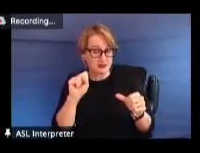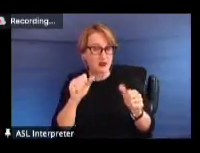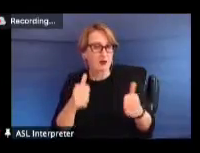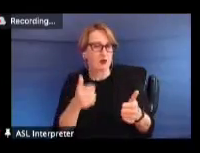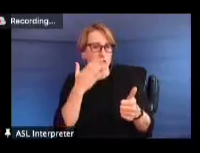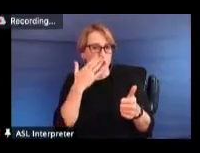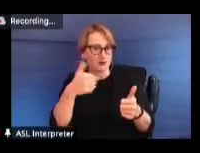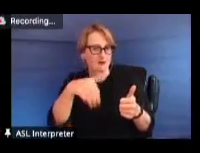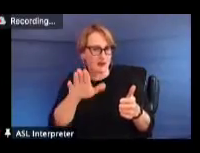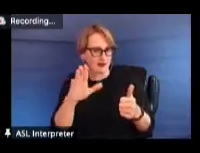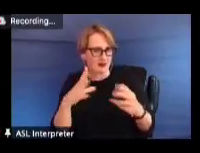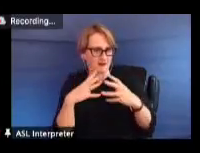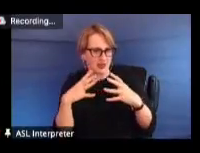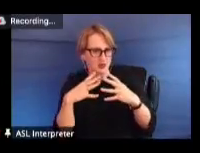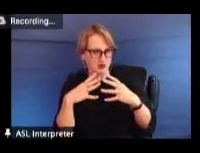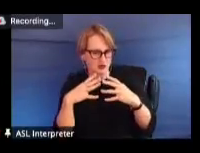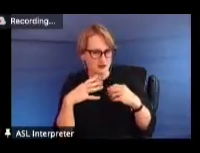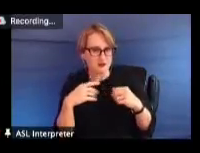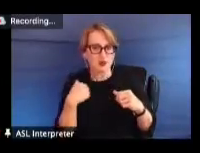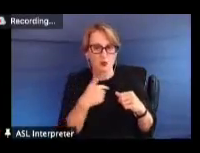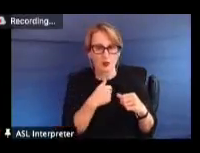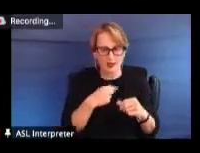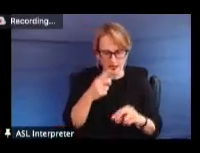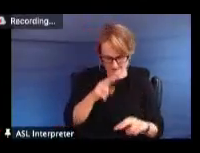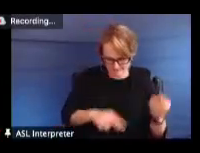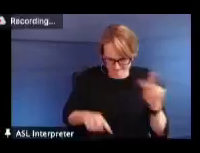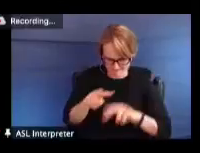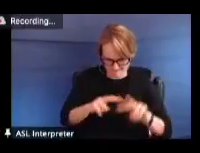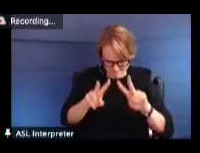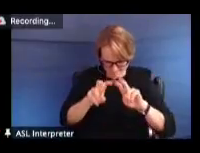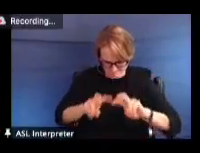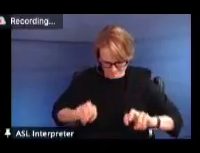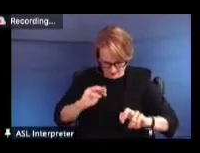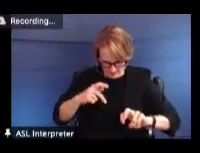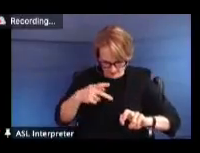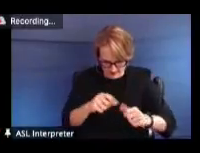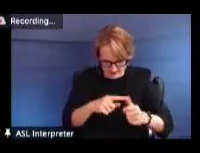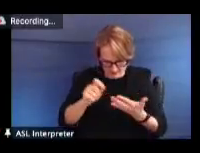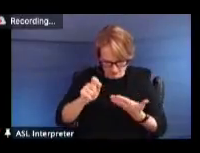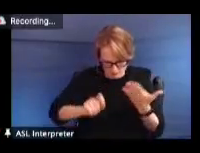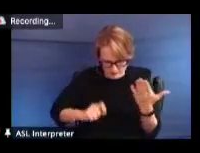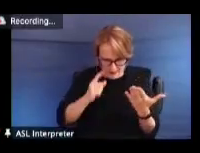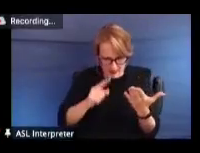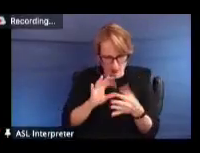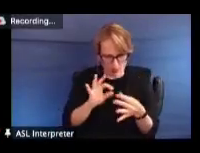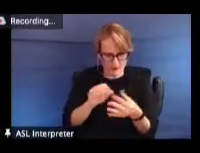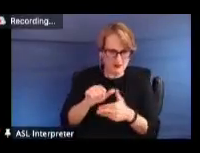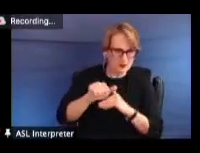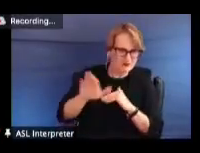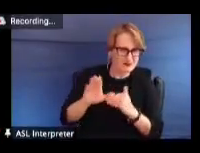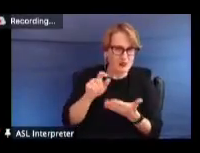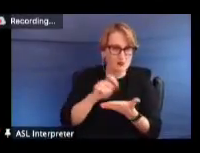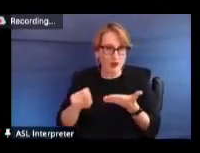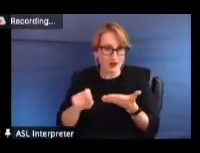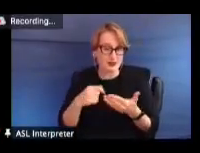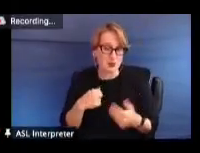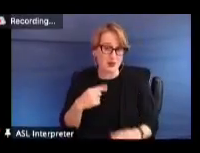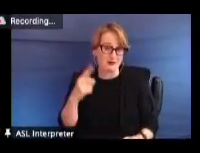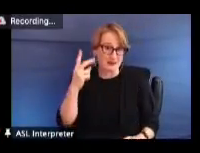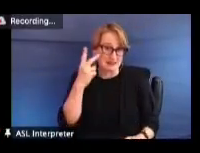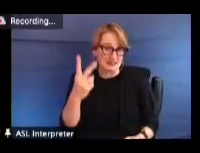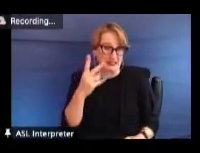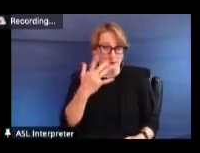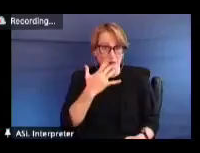they went on vacation so we can all just look at the maps and submit our comments in writing or whatever. So I've seen it both ways